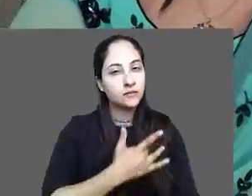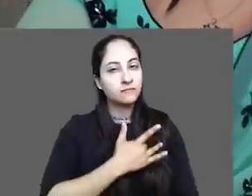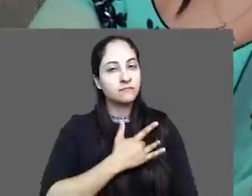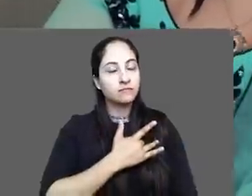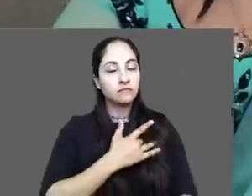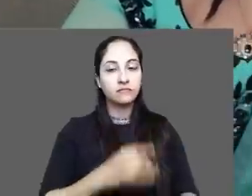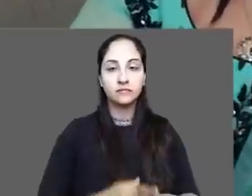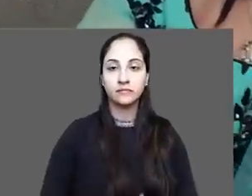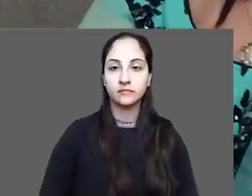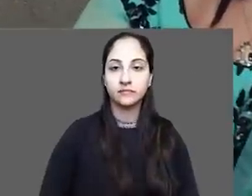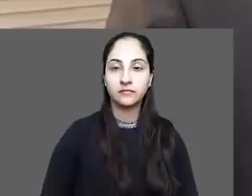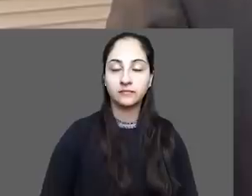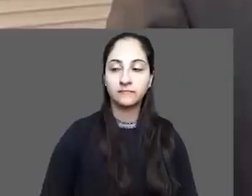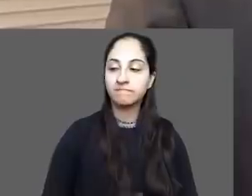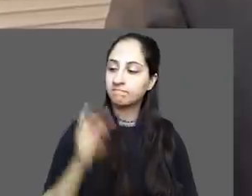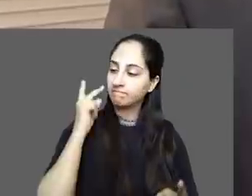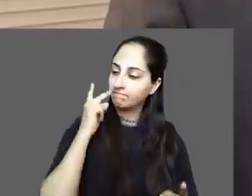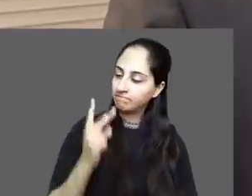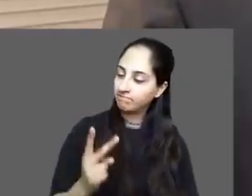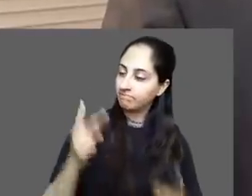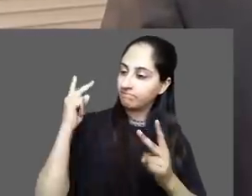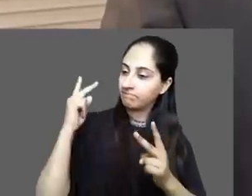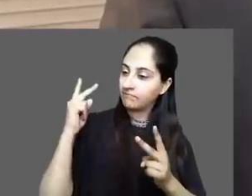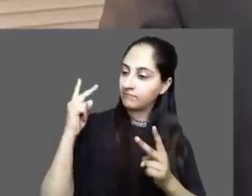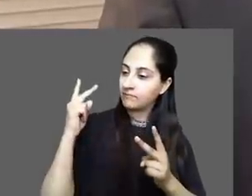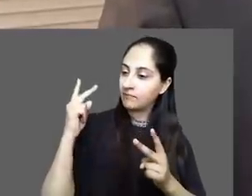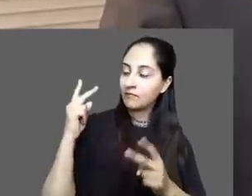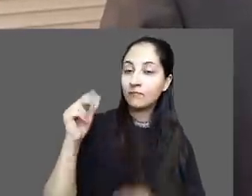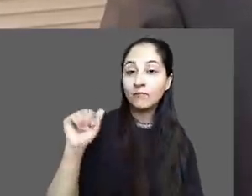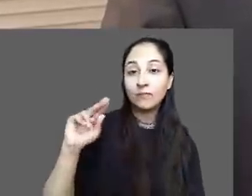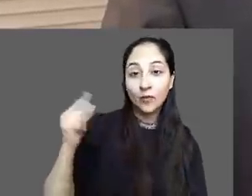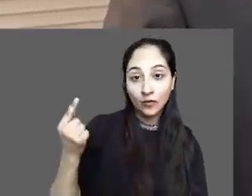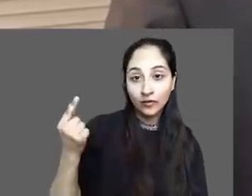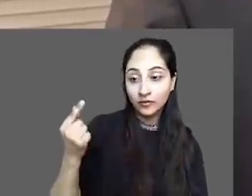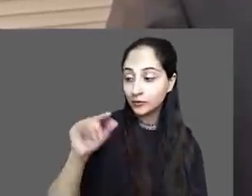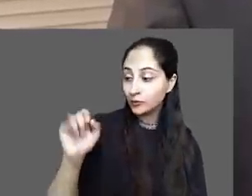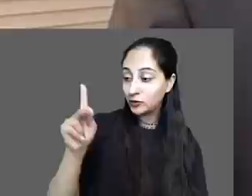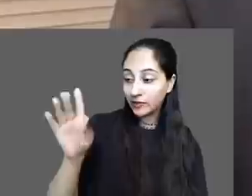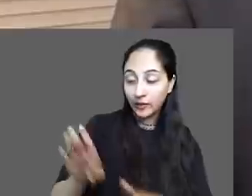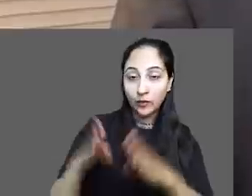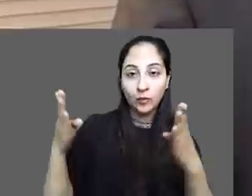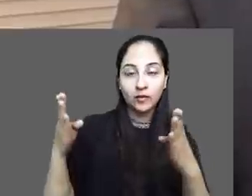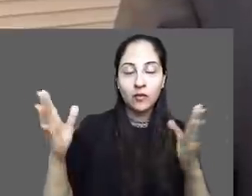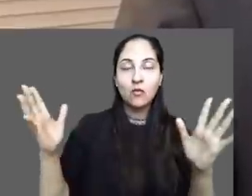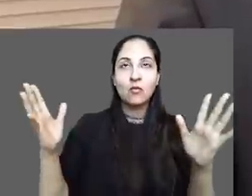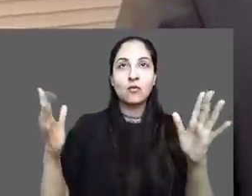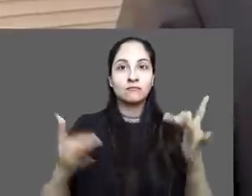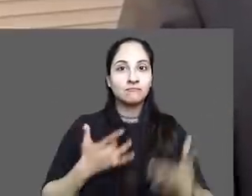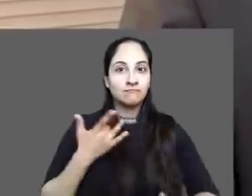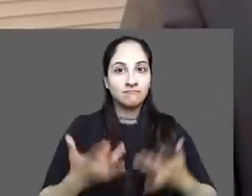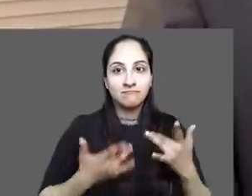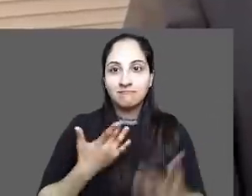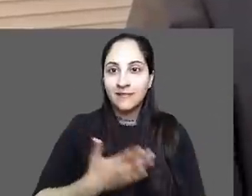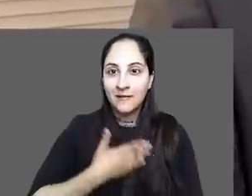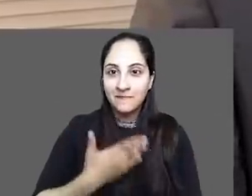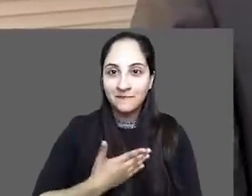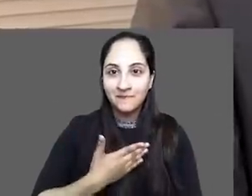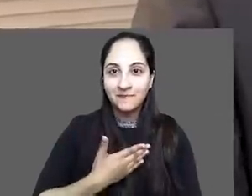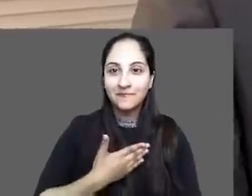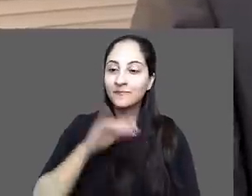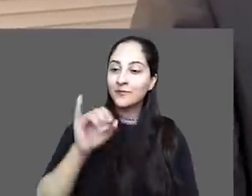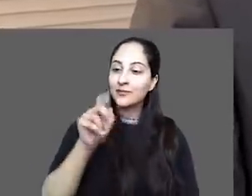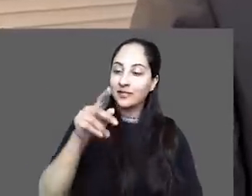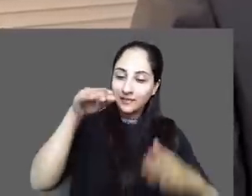offer prayer and comfort. Our favorite moment of the past year was when Jamaat Khana reopened in